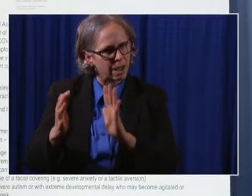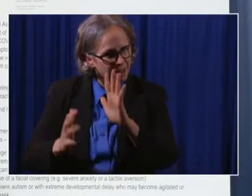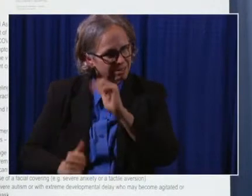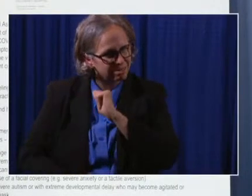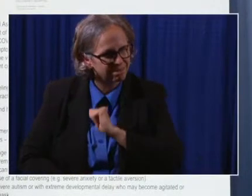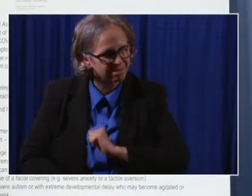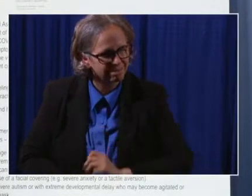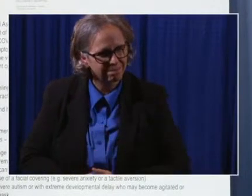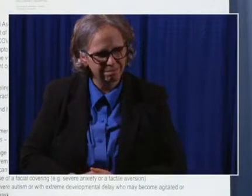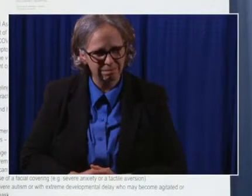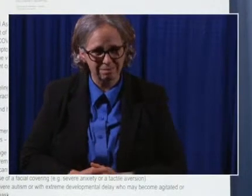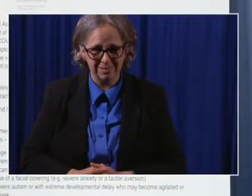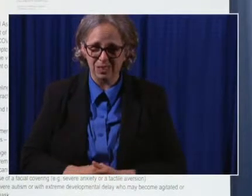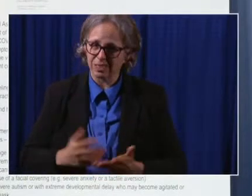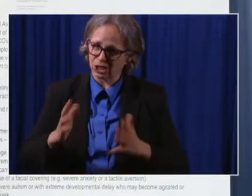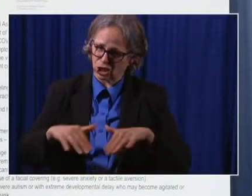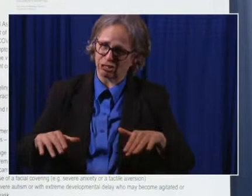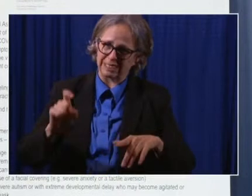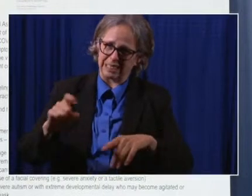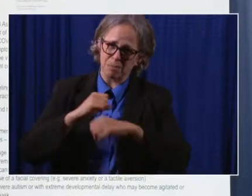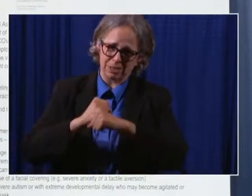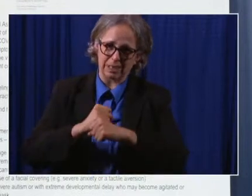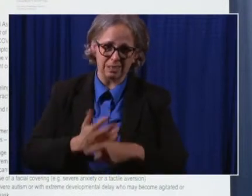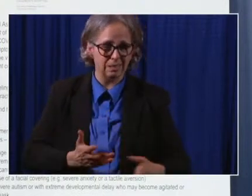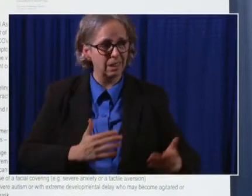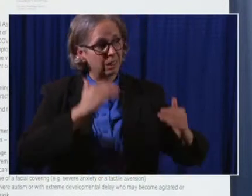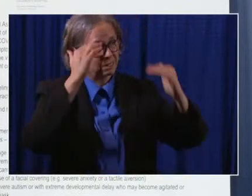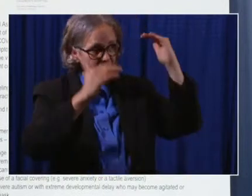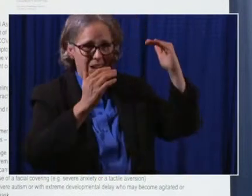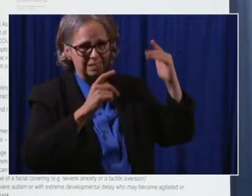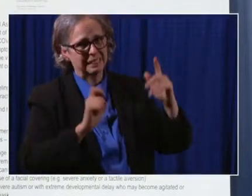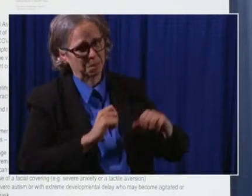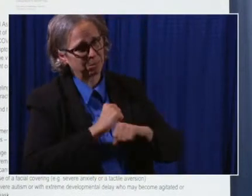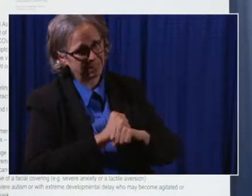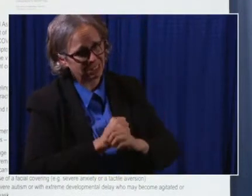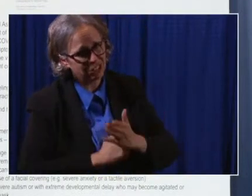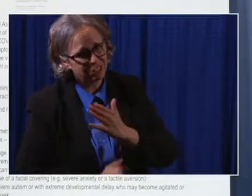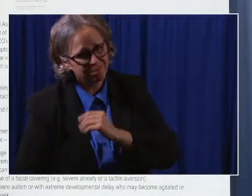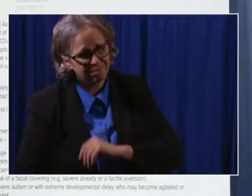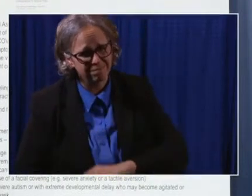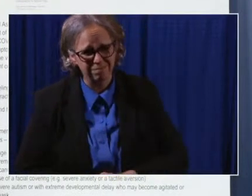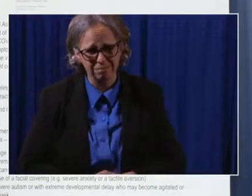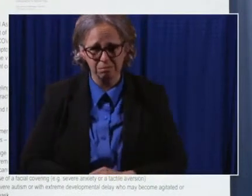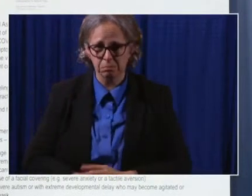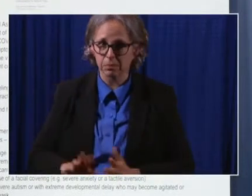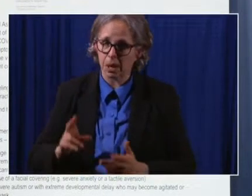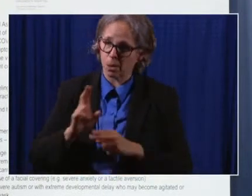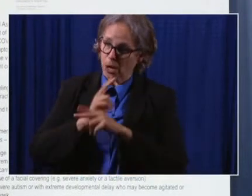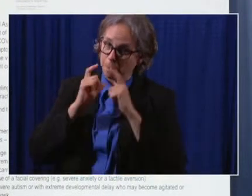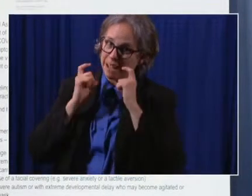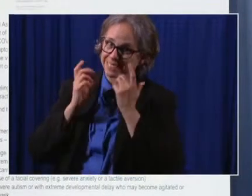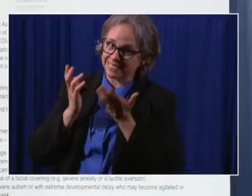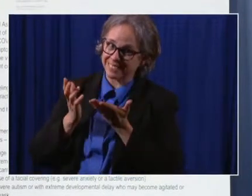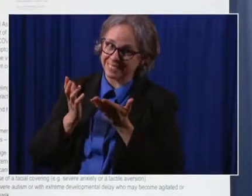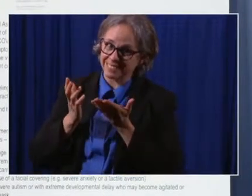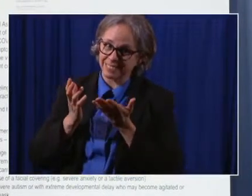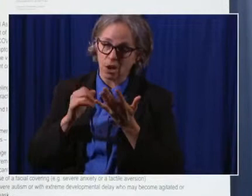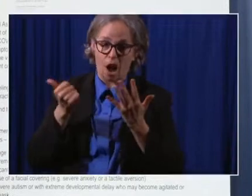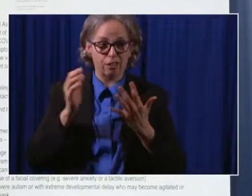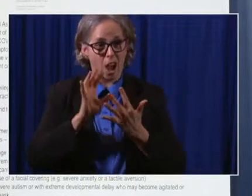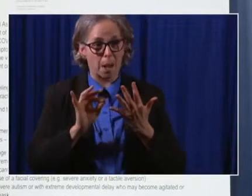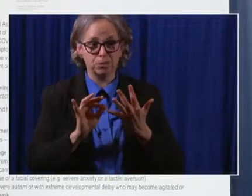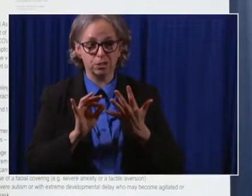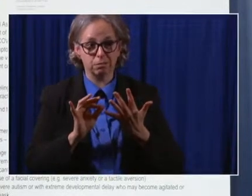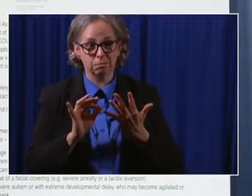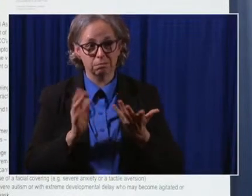kids, protect the adults. The other way is not to go back to school at all. And some schools are making that